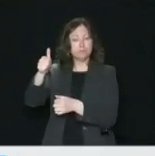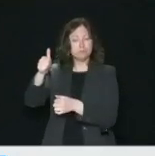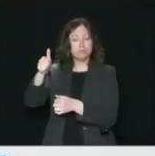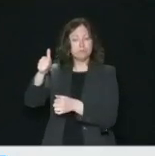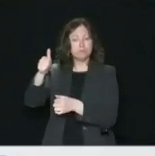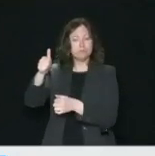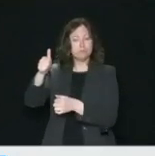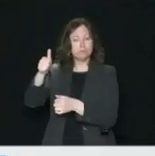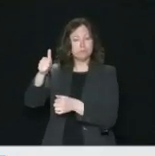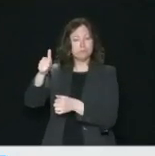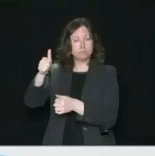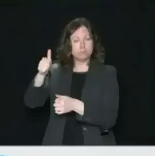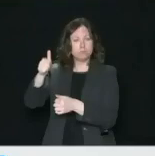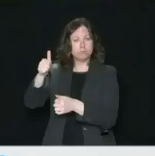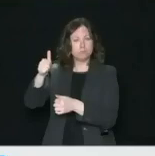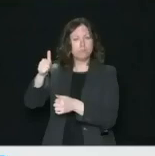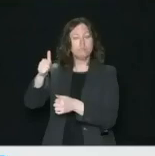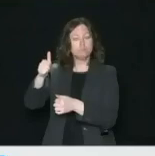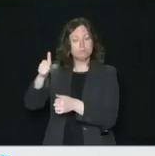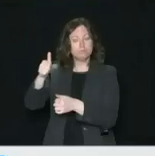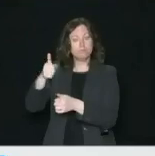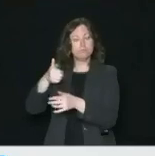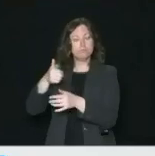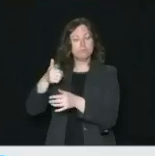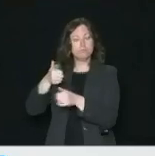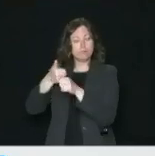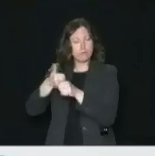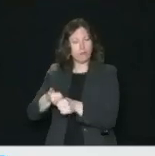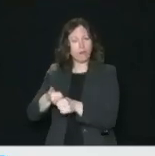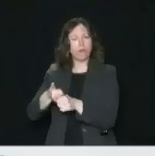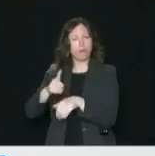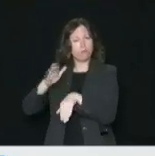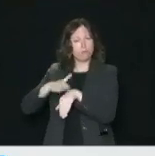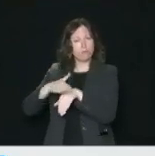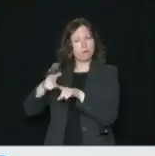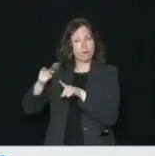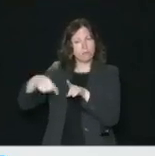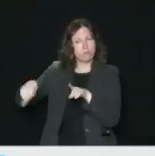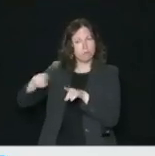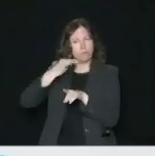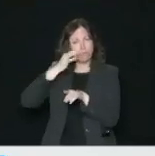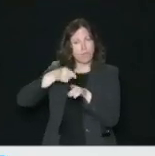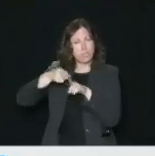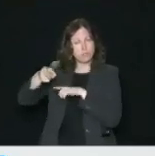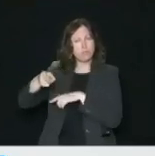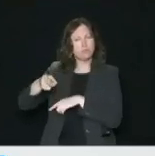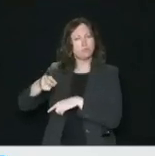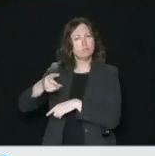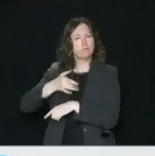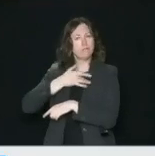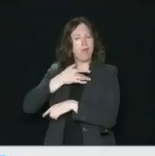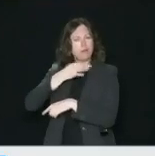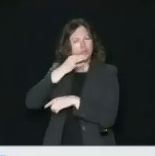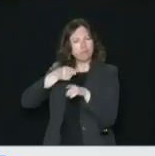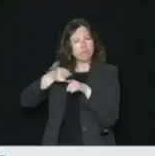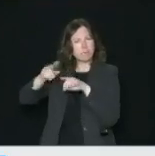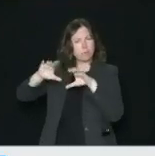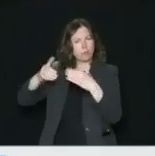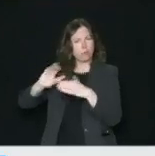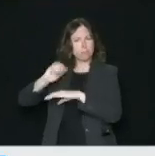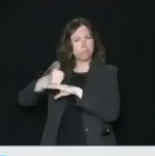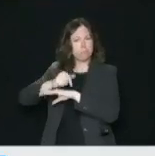professionals. PocketWell, a free companion app to the Wellness Together Canada online portal,